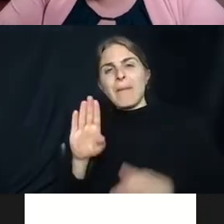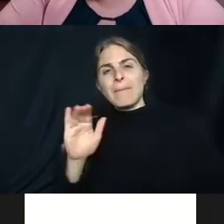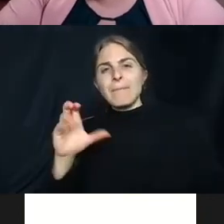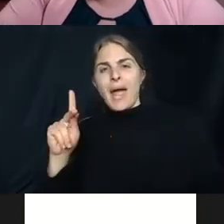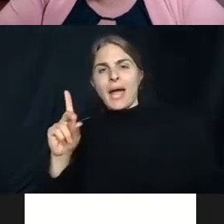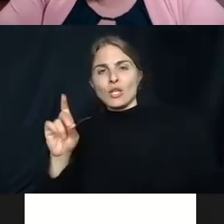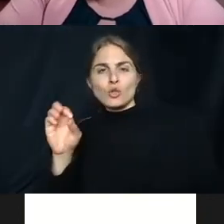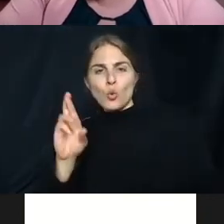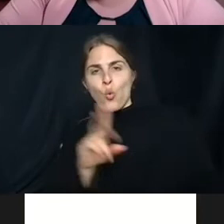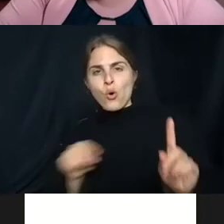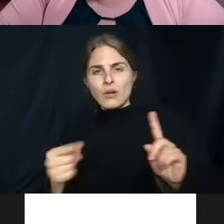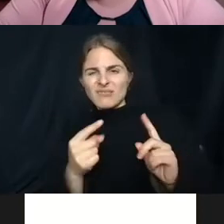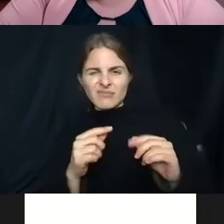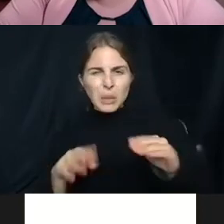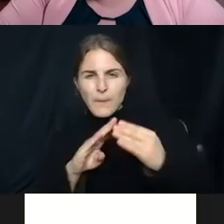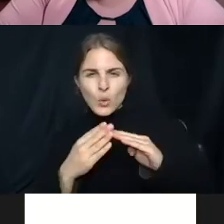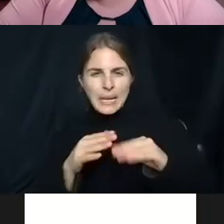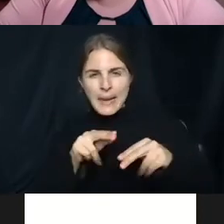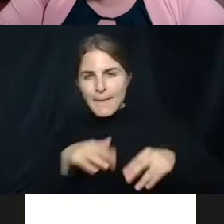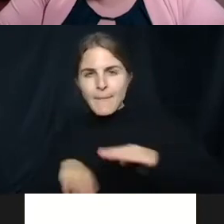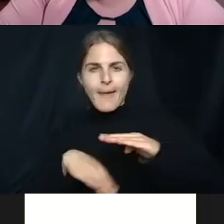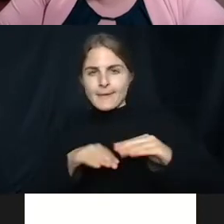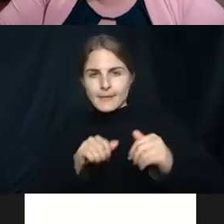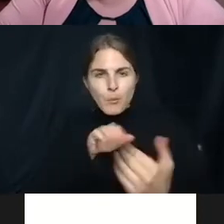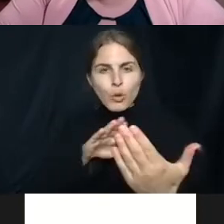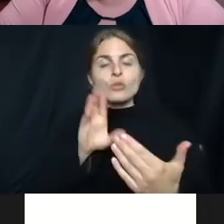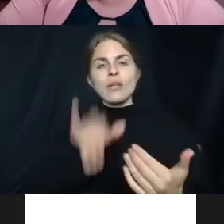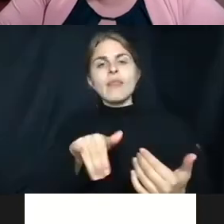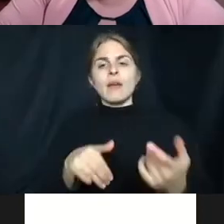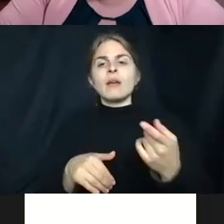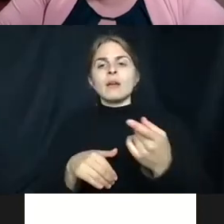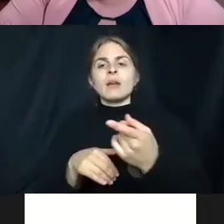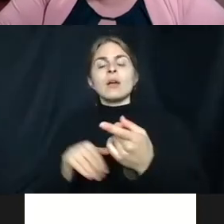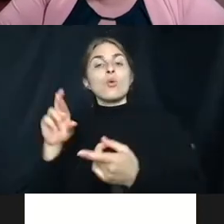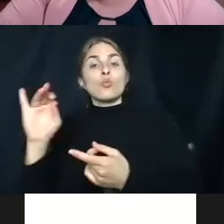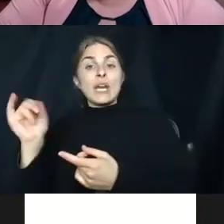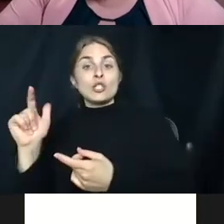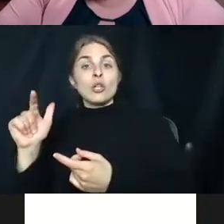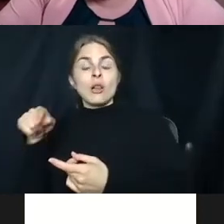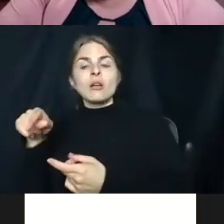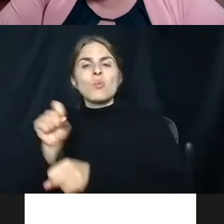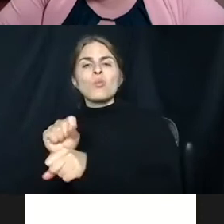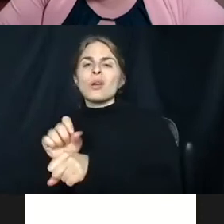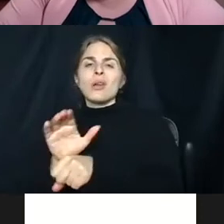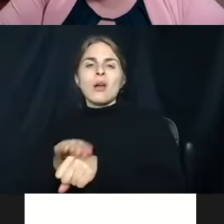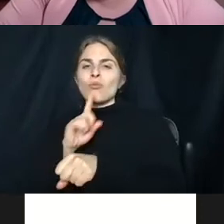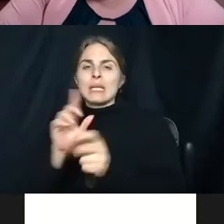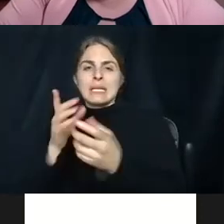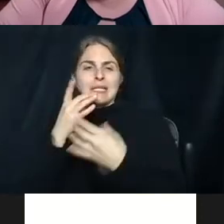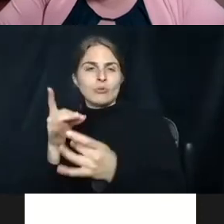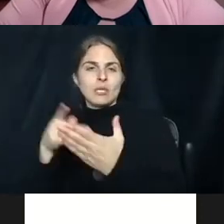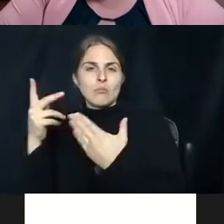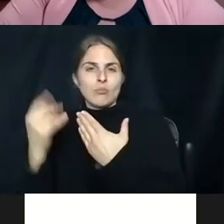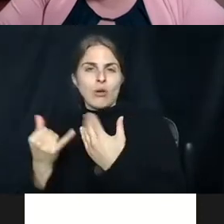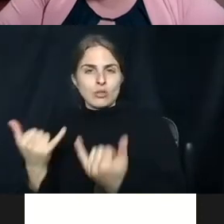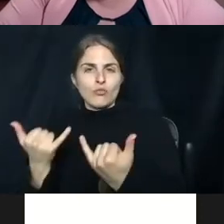how Rachel sort of is like working on this very interesting project right now